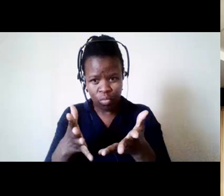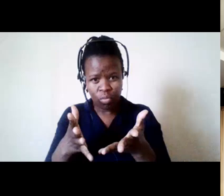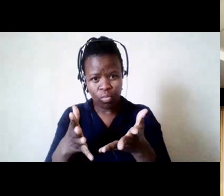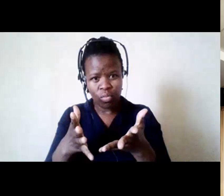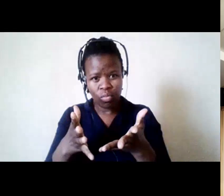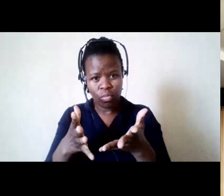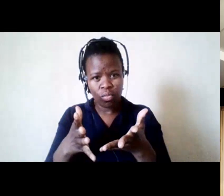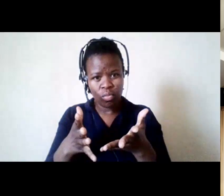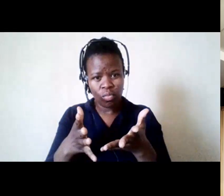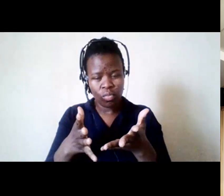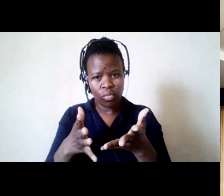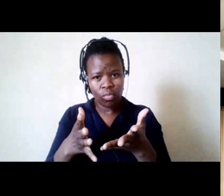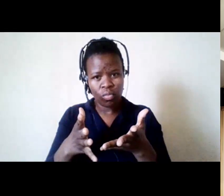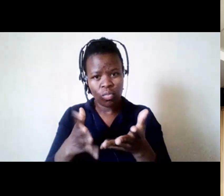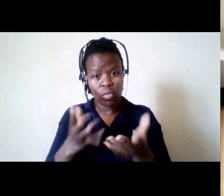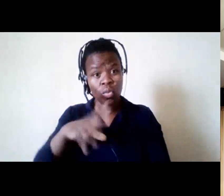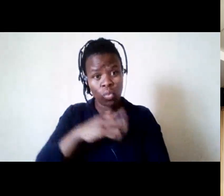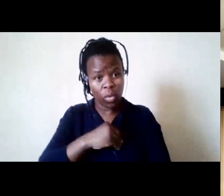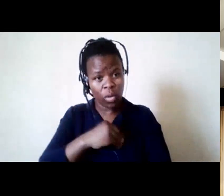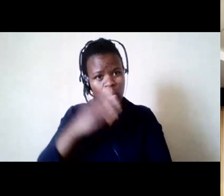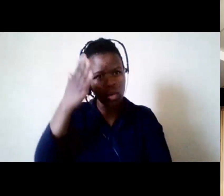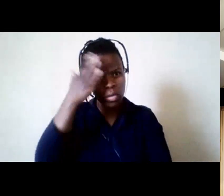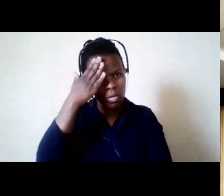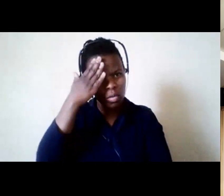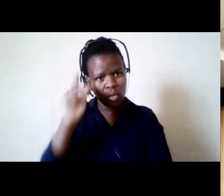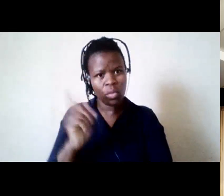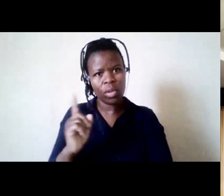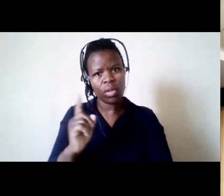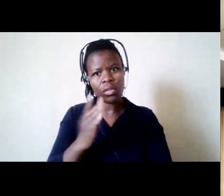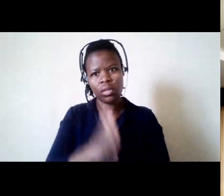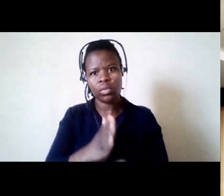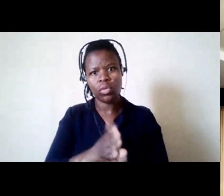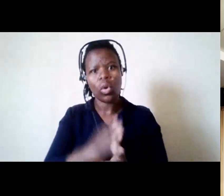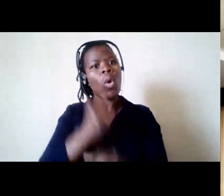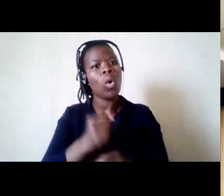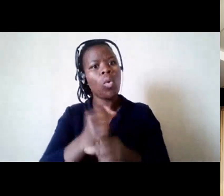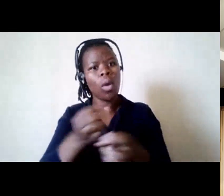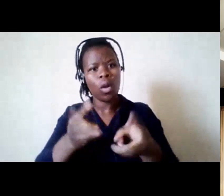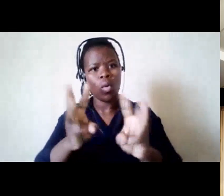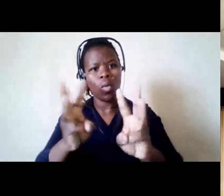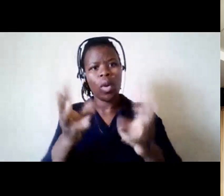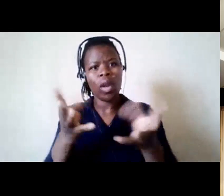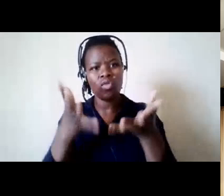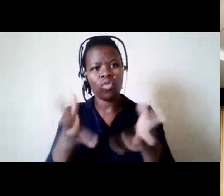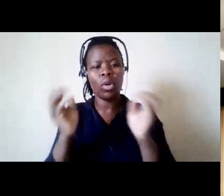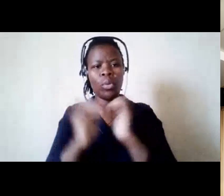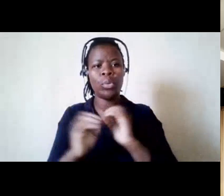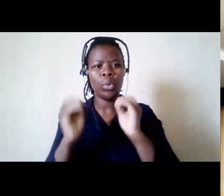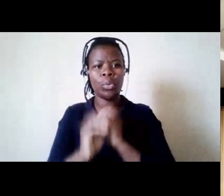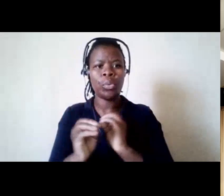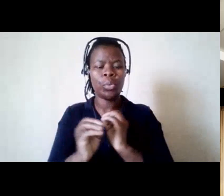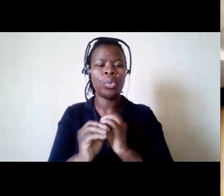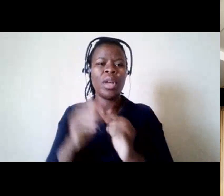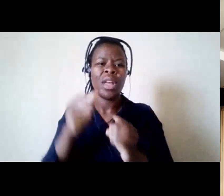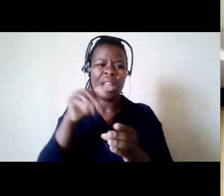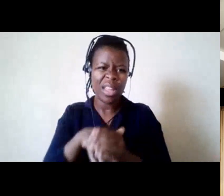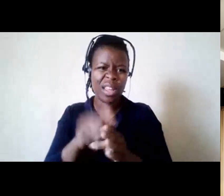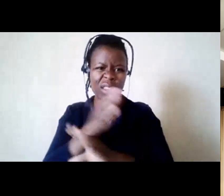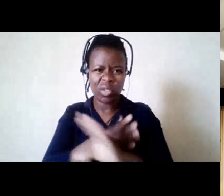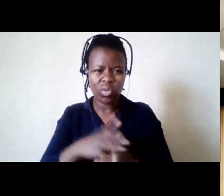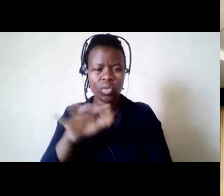though, we know it doesn't work that way. We're already in a situation where DBE is not, Department